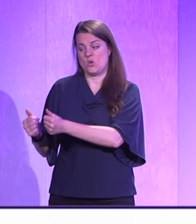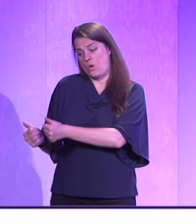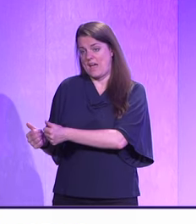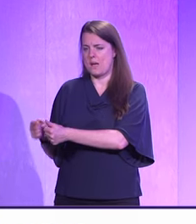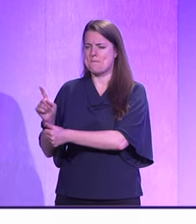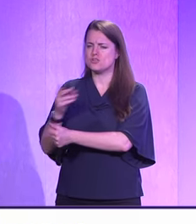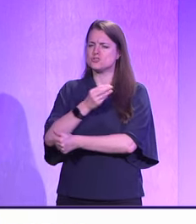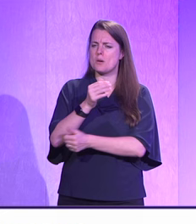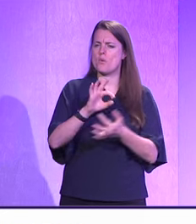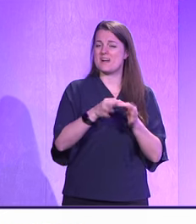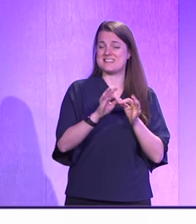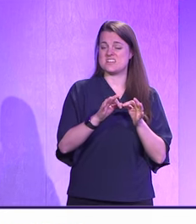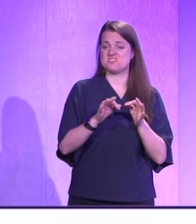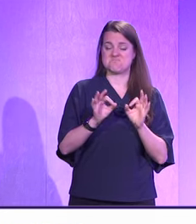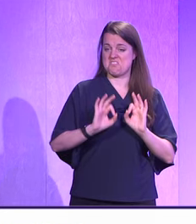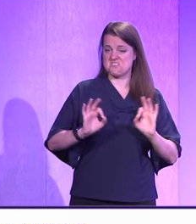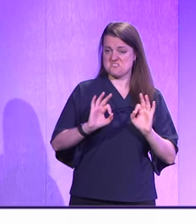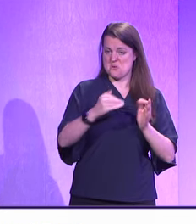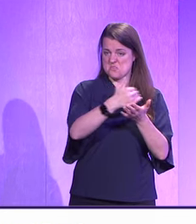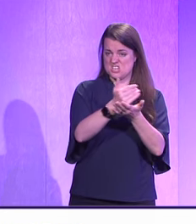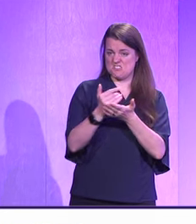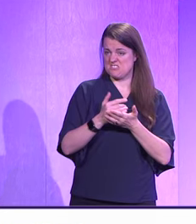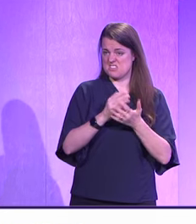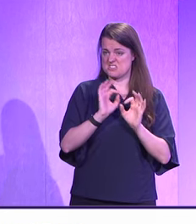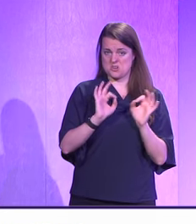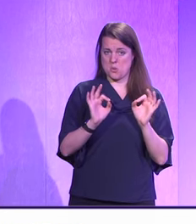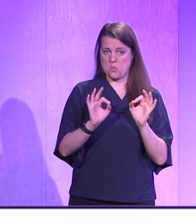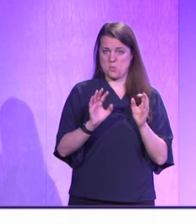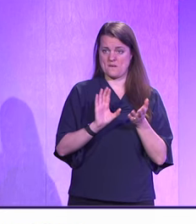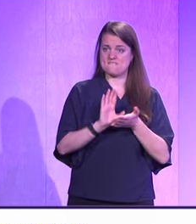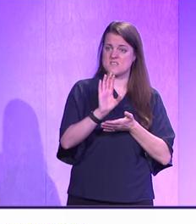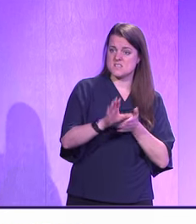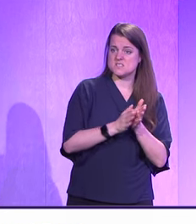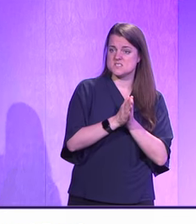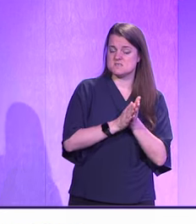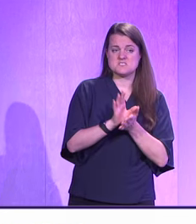in some organizations, that stuff just is not existing at all. Just doesn't exist and is not being funded.